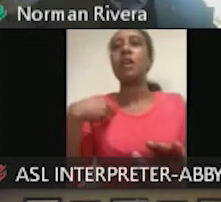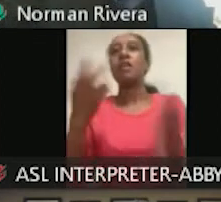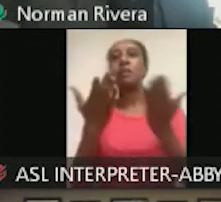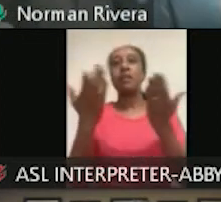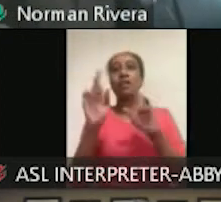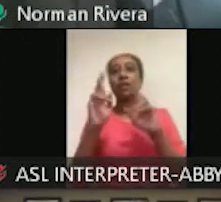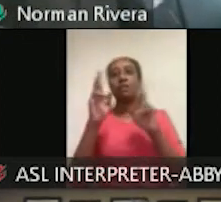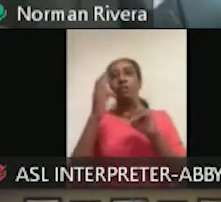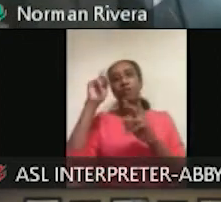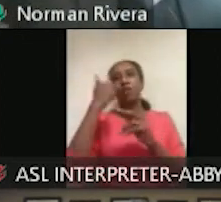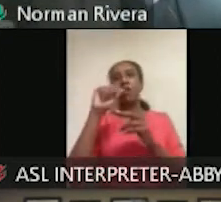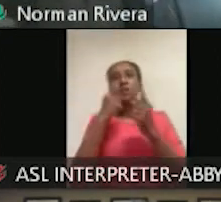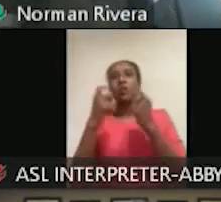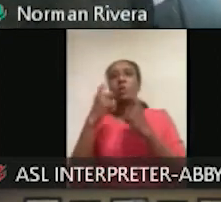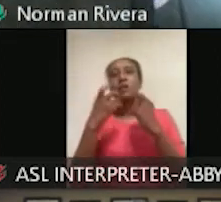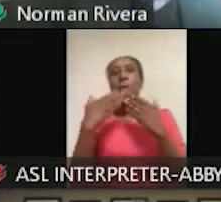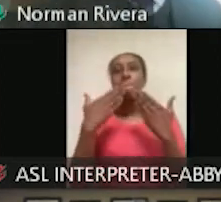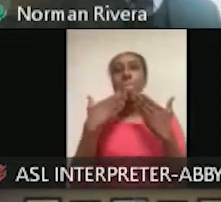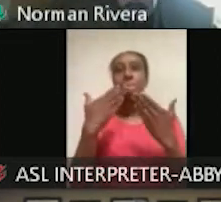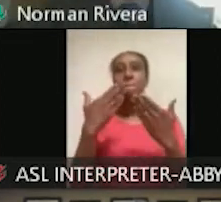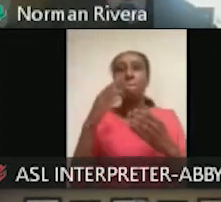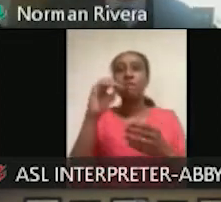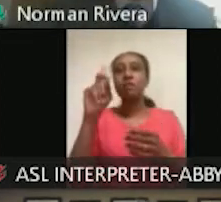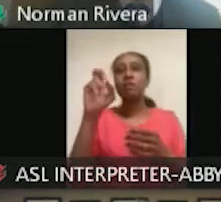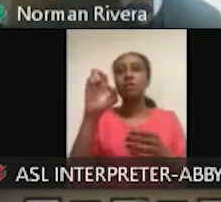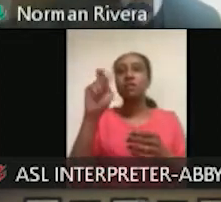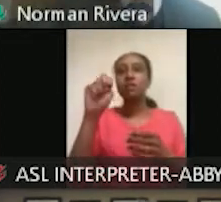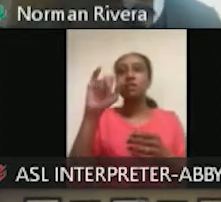ready for any questions. Okay, thank you. And Dennis Danner?